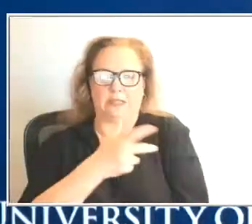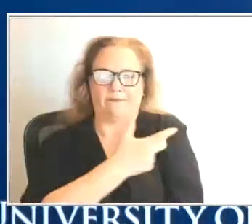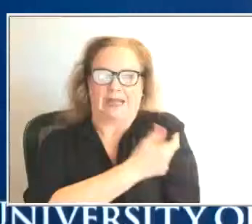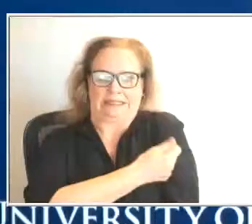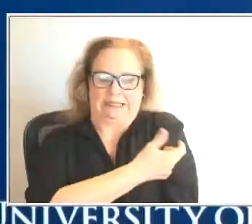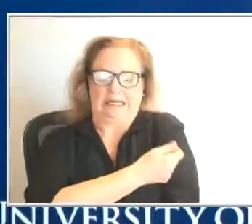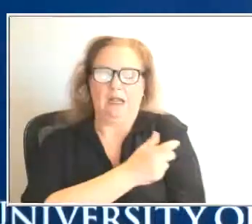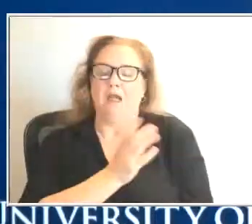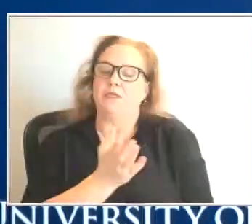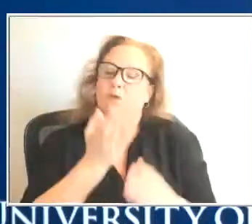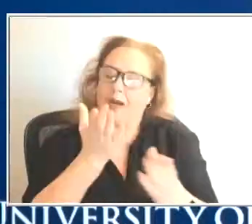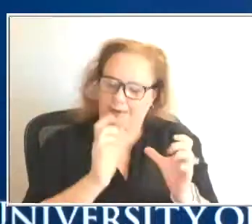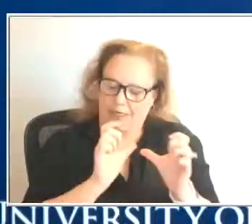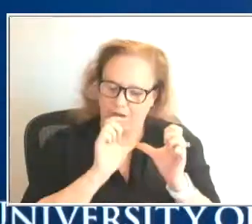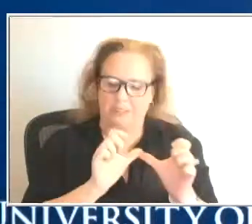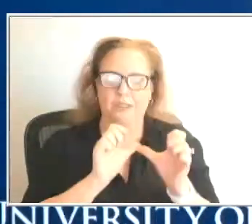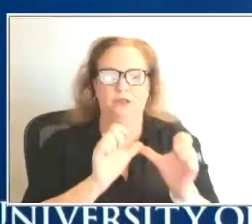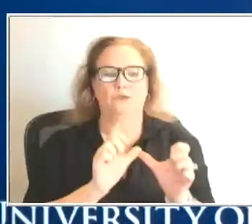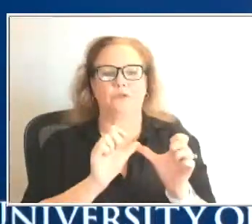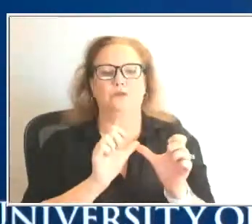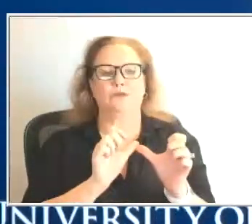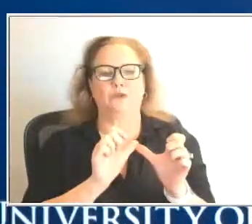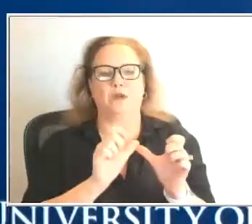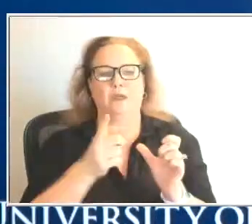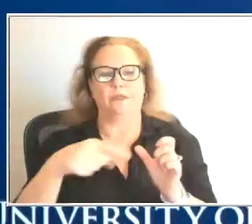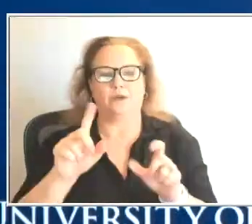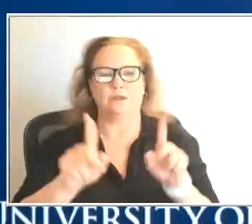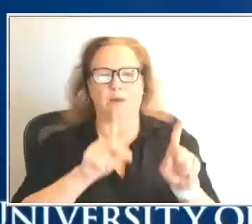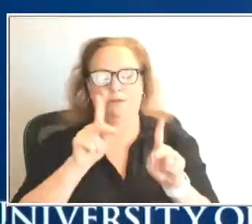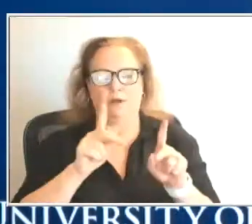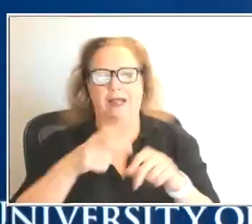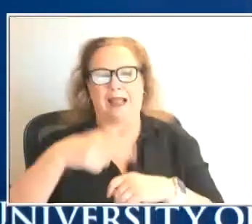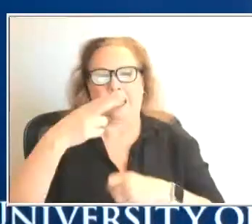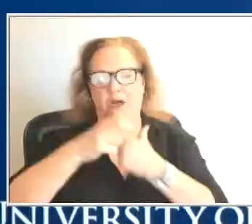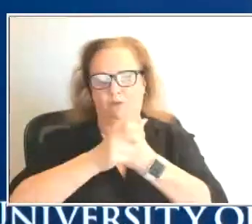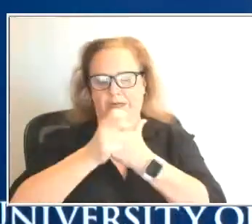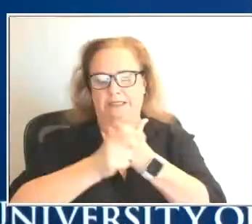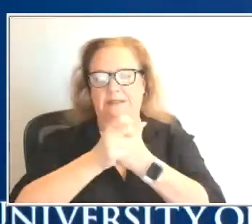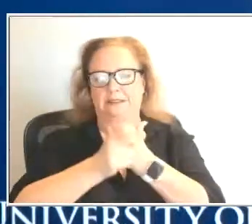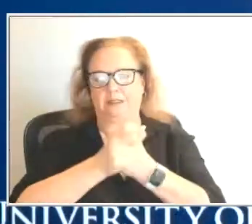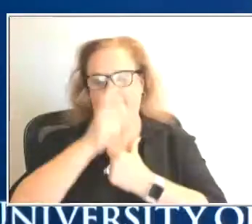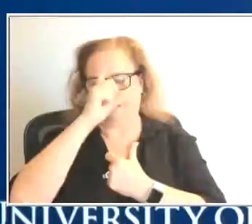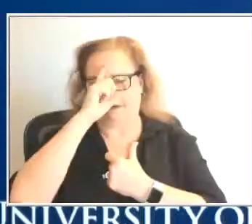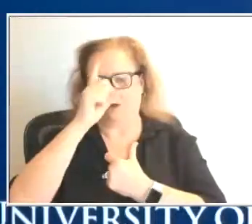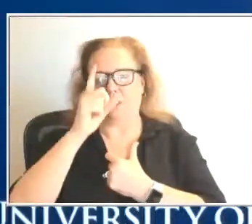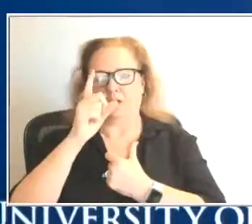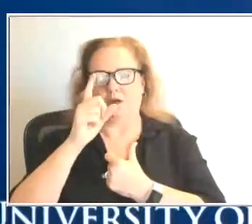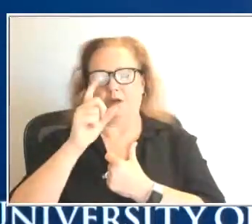recommendation continues to be that those people who are at just highest risk for having